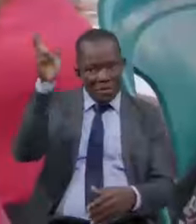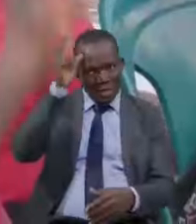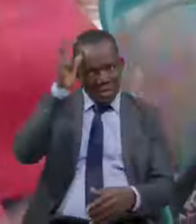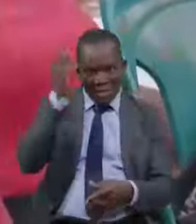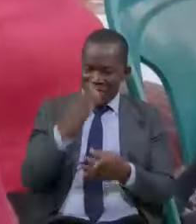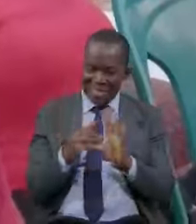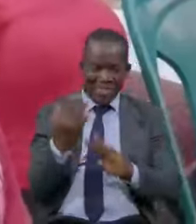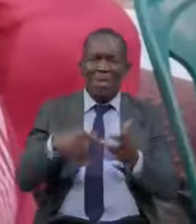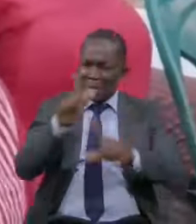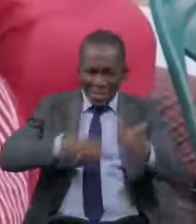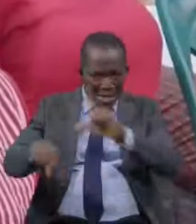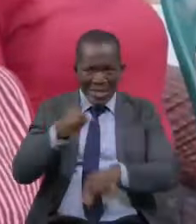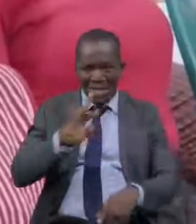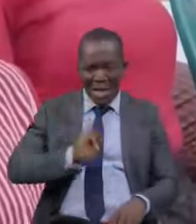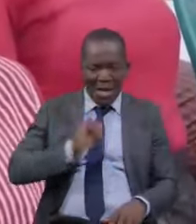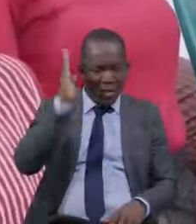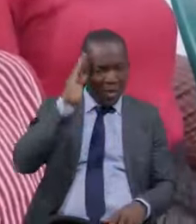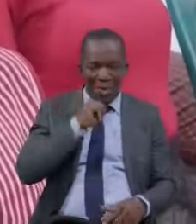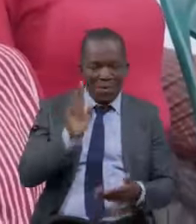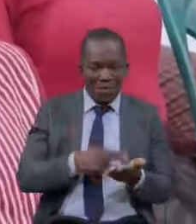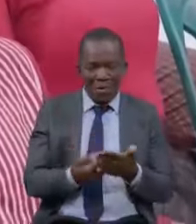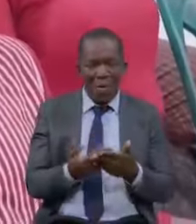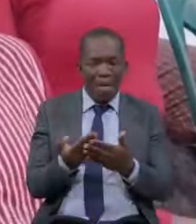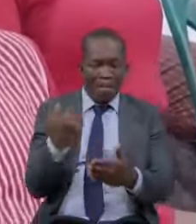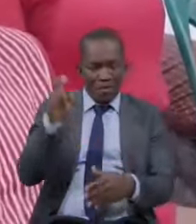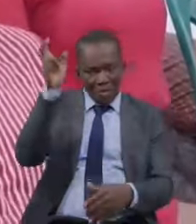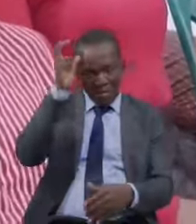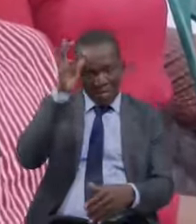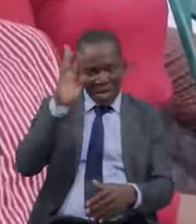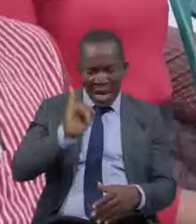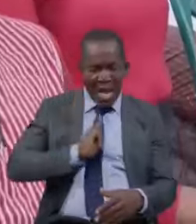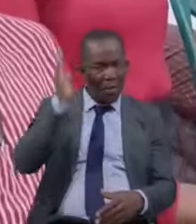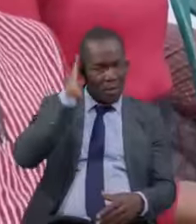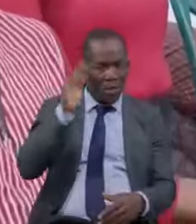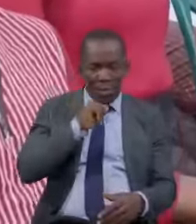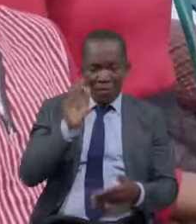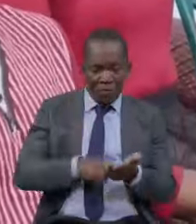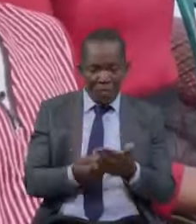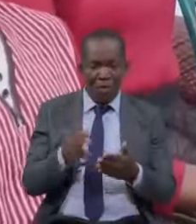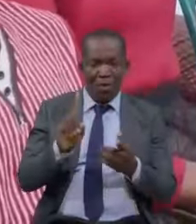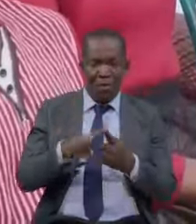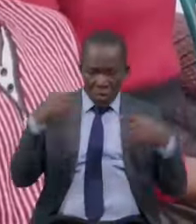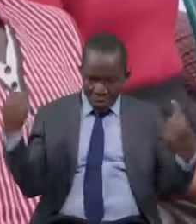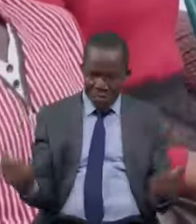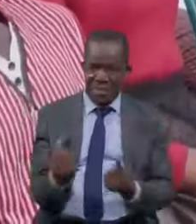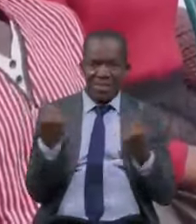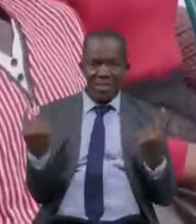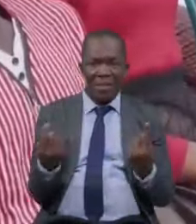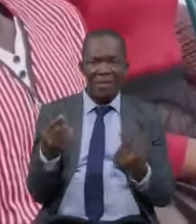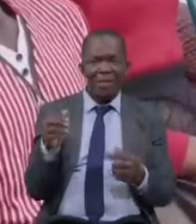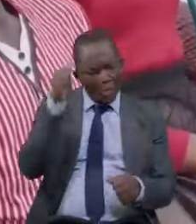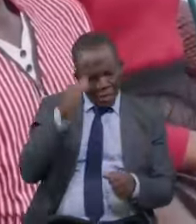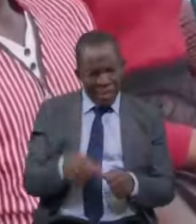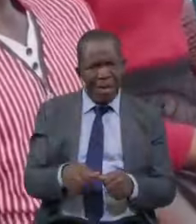I will not fall into sin. You remember, any temptation is coming to